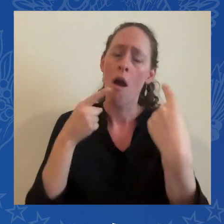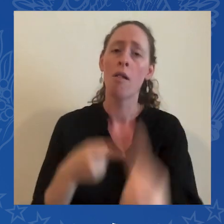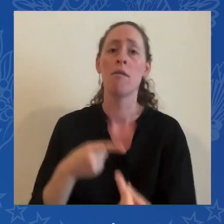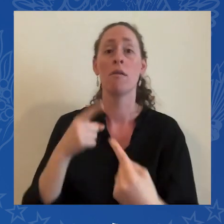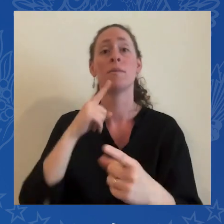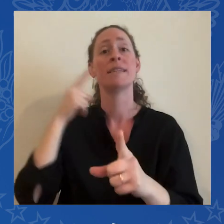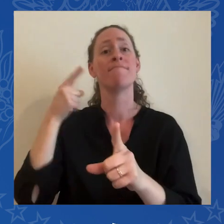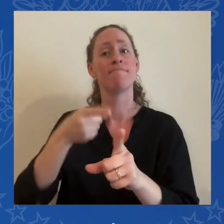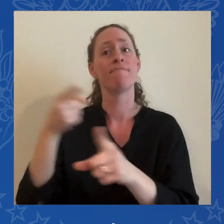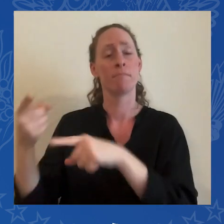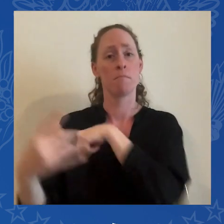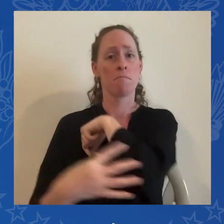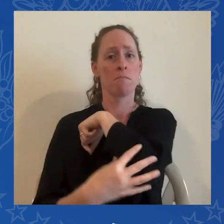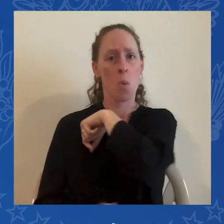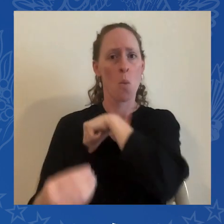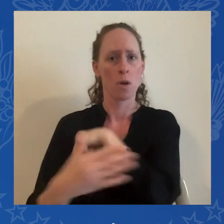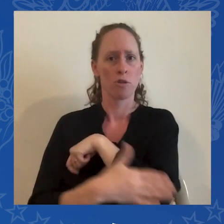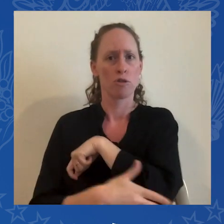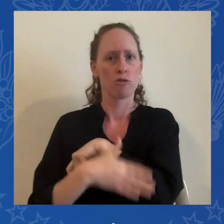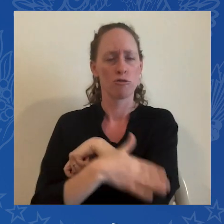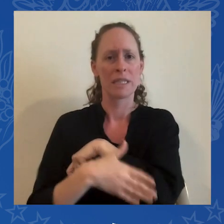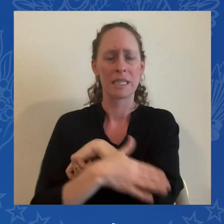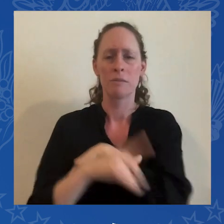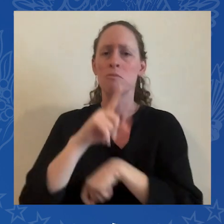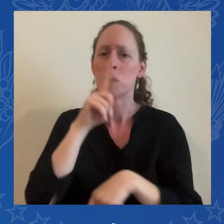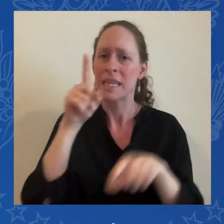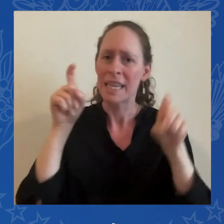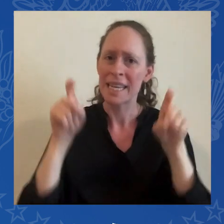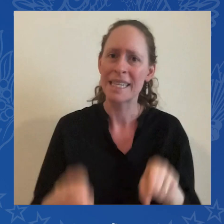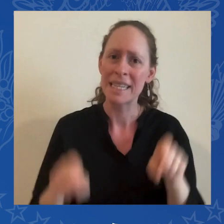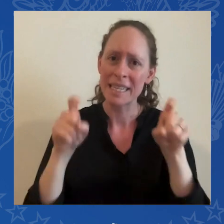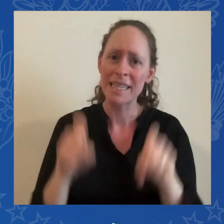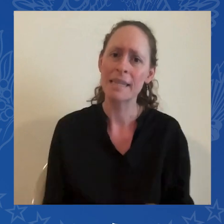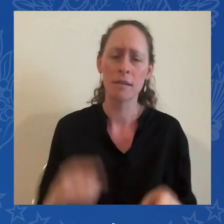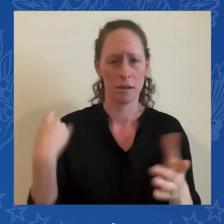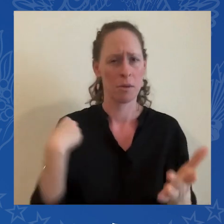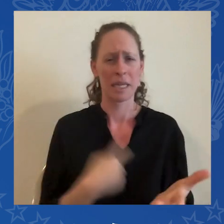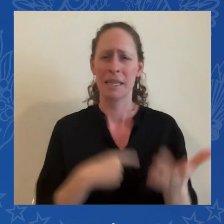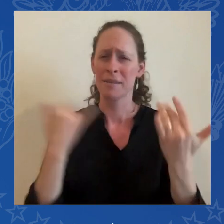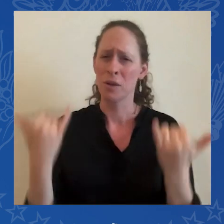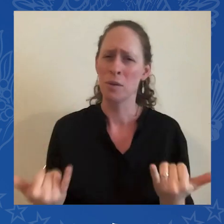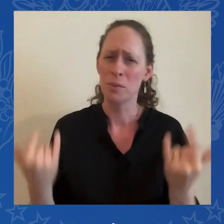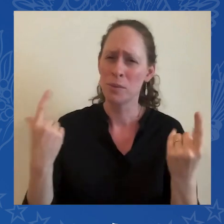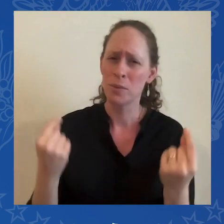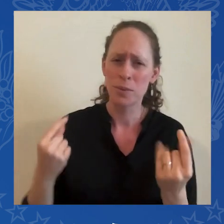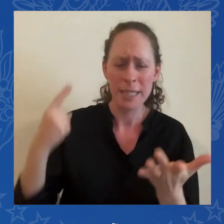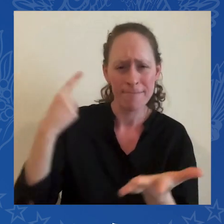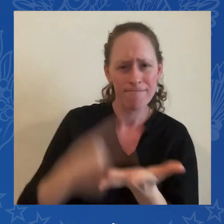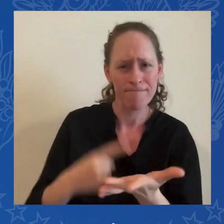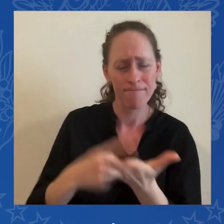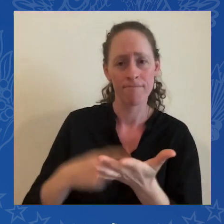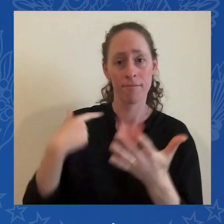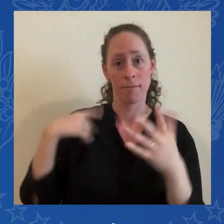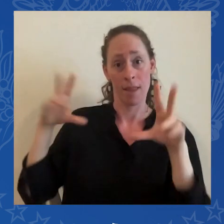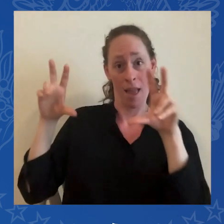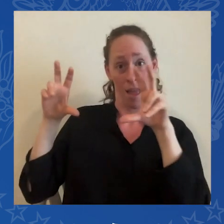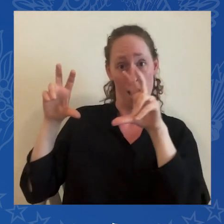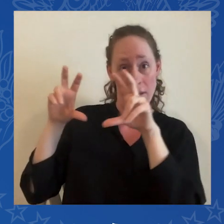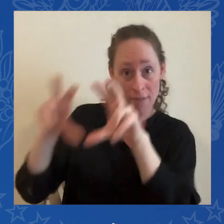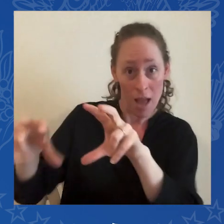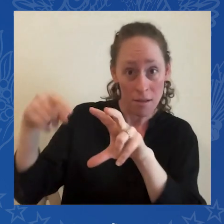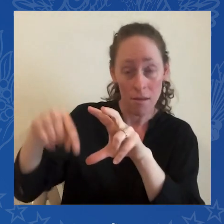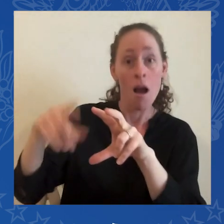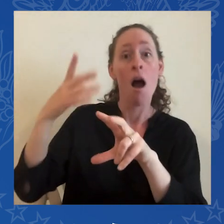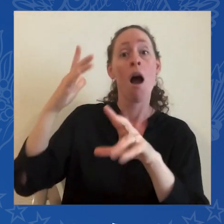our partnership, we need to find new ways to maximize our investments. That's why,